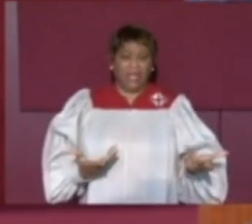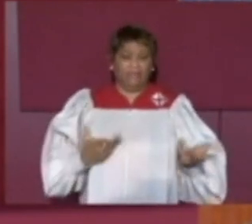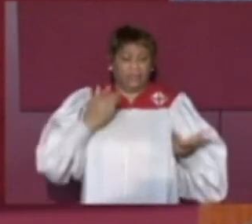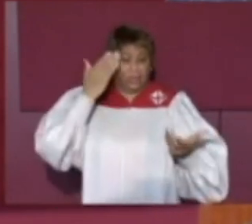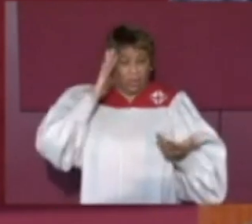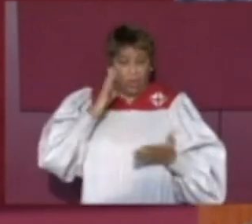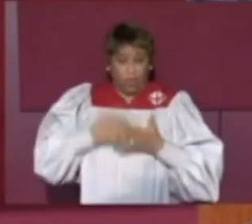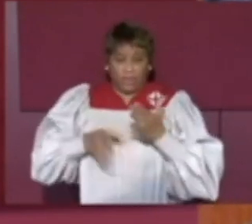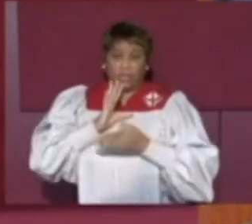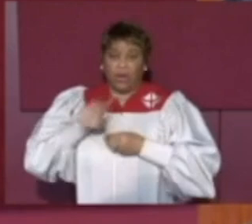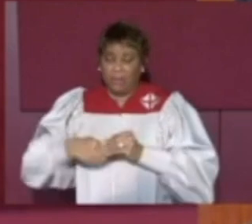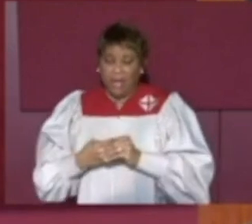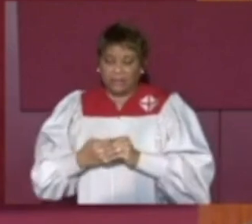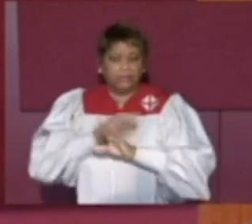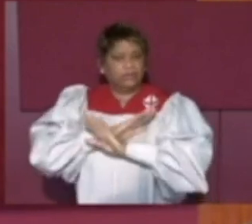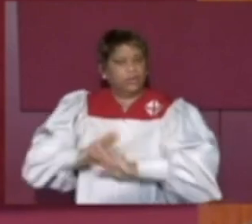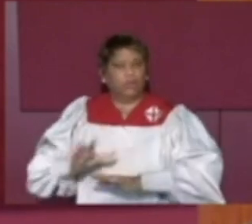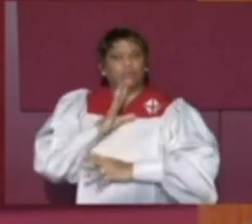what to talk about.